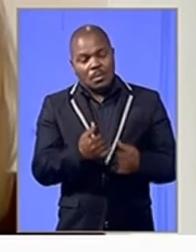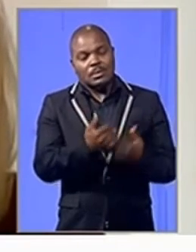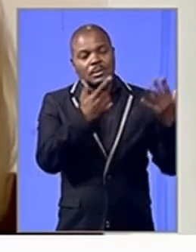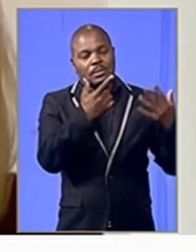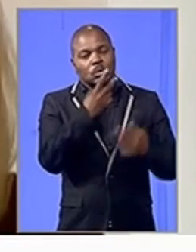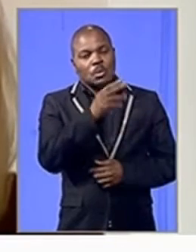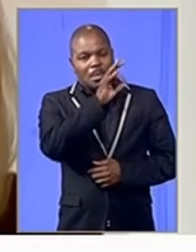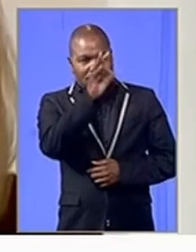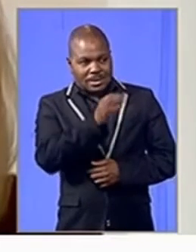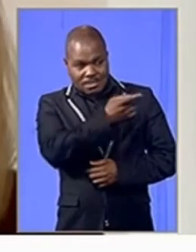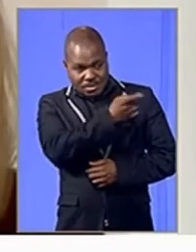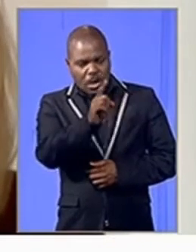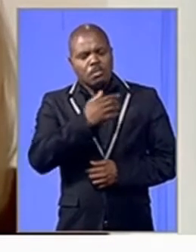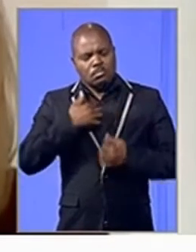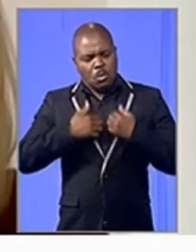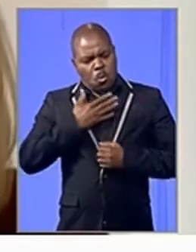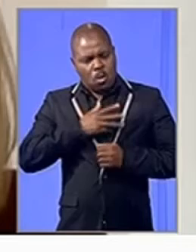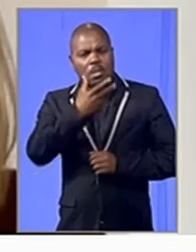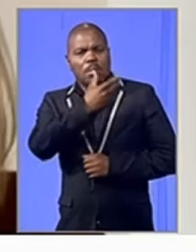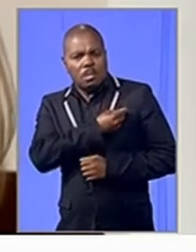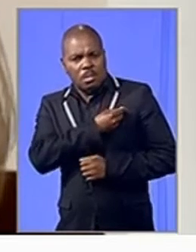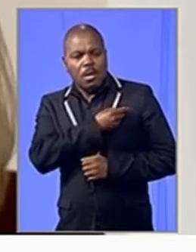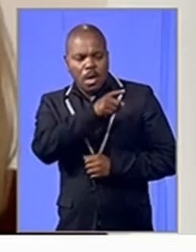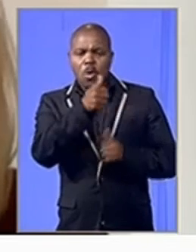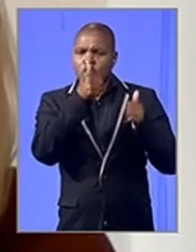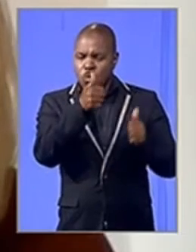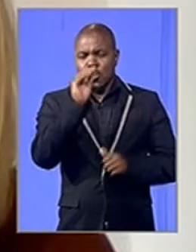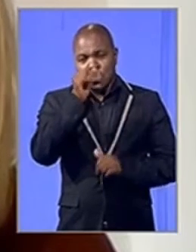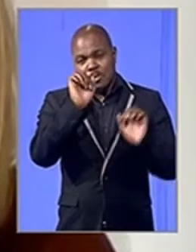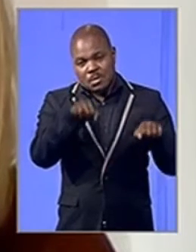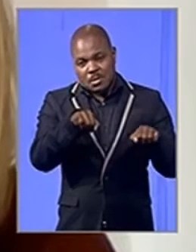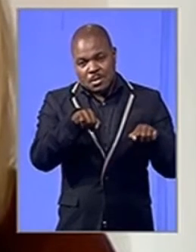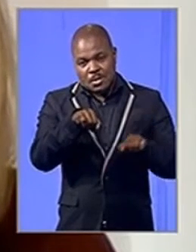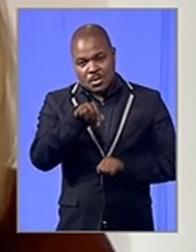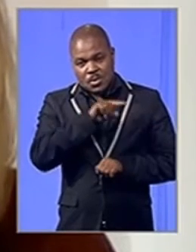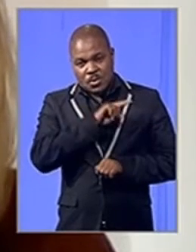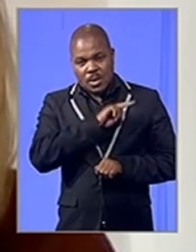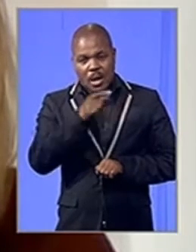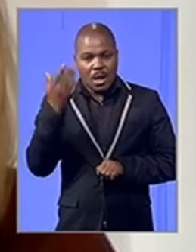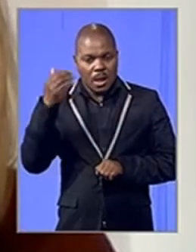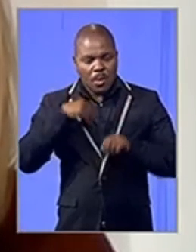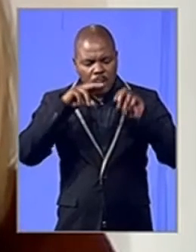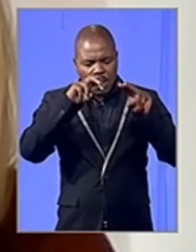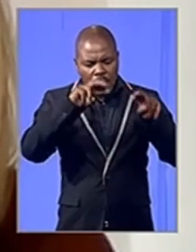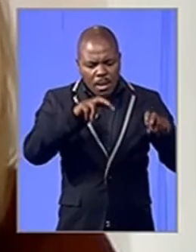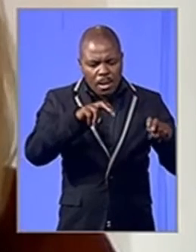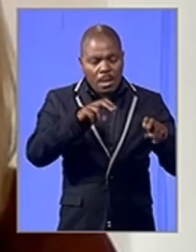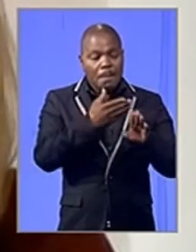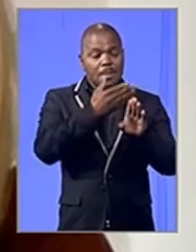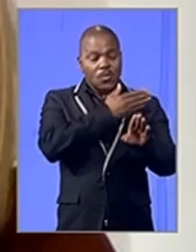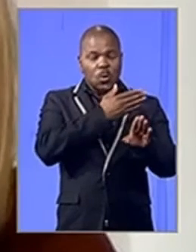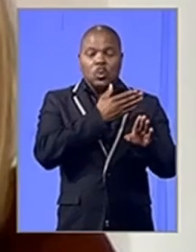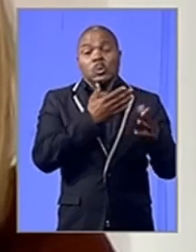are currently willing to be vaccinated. And this is very positive news. It's an increase in the findings that we had at the beginning of the year,